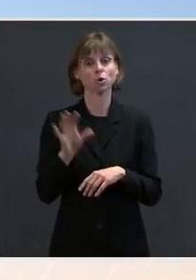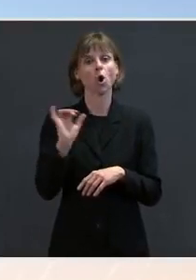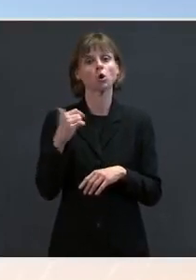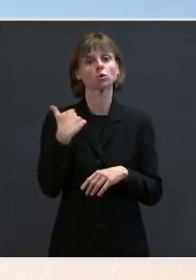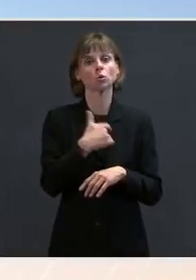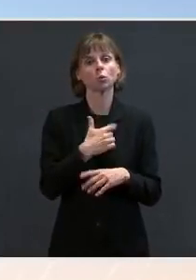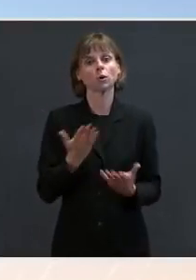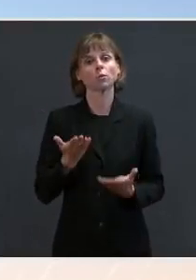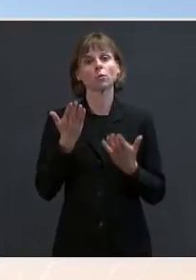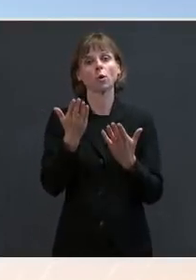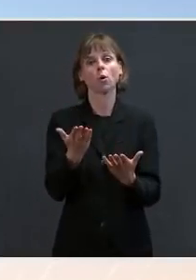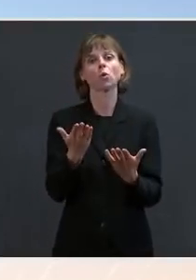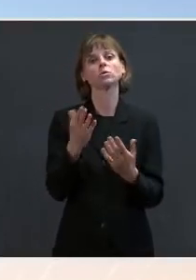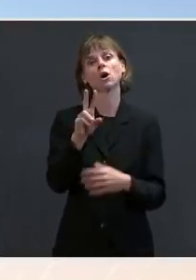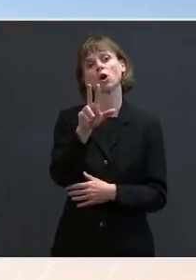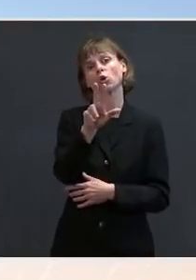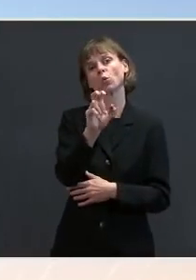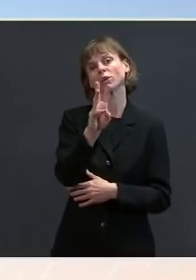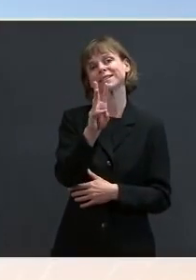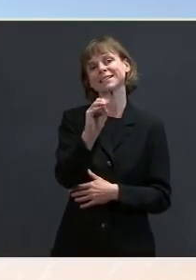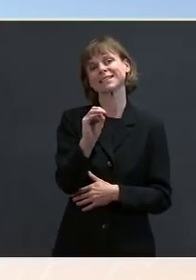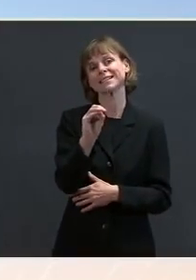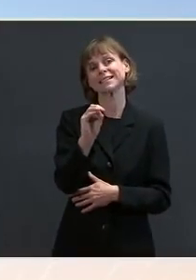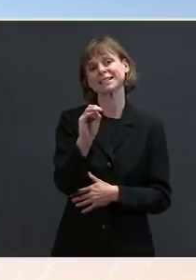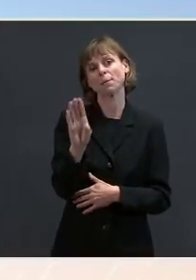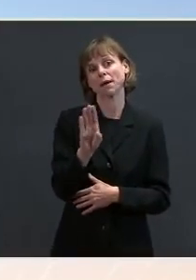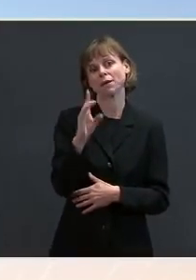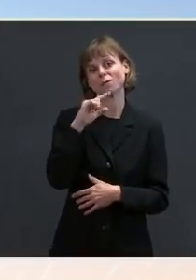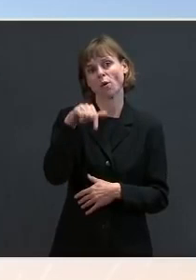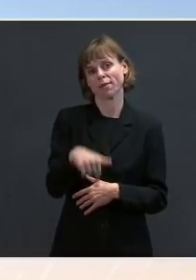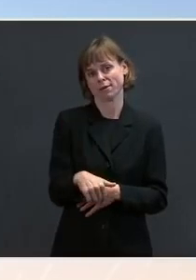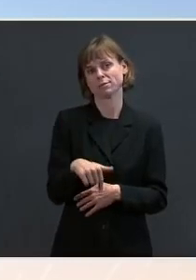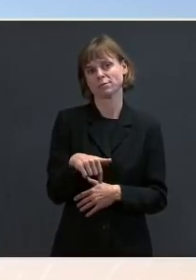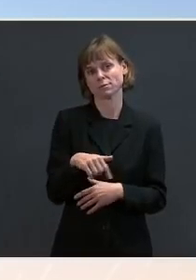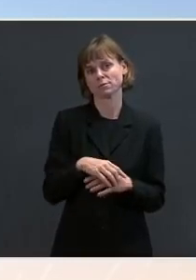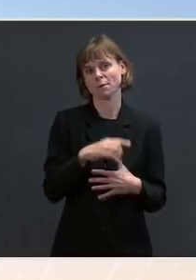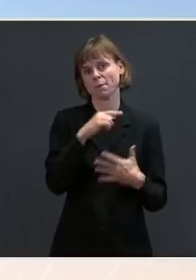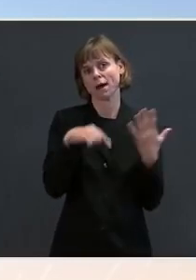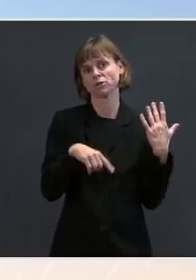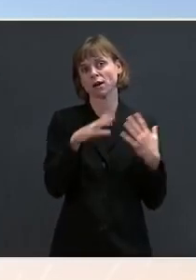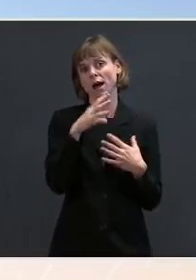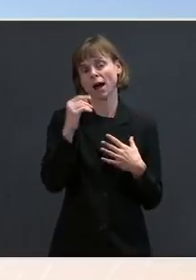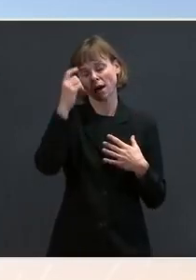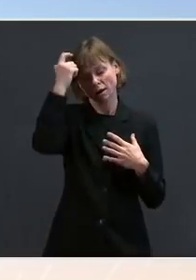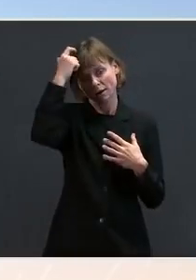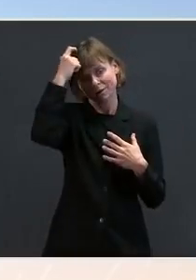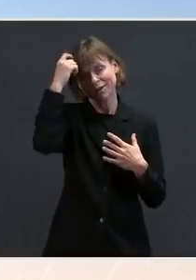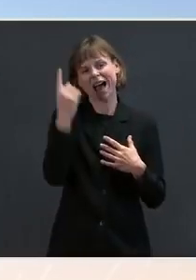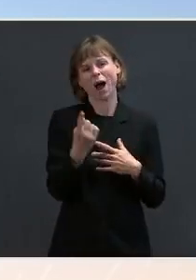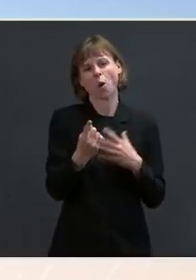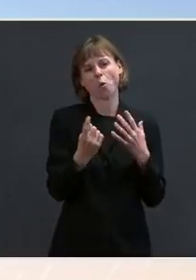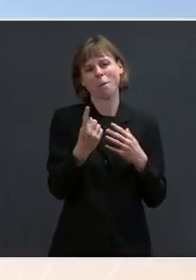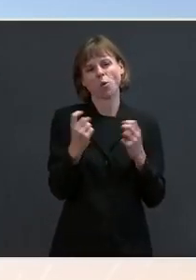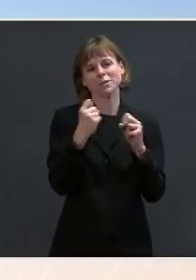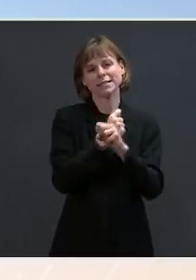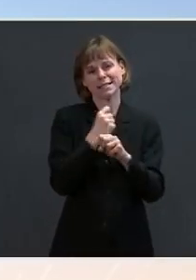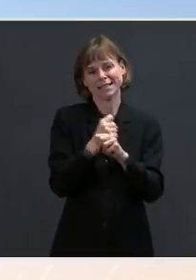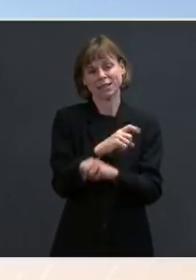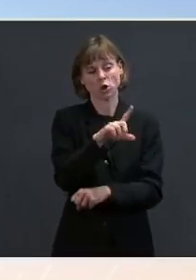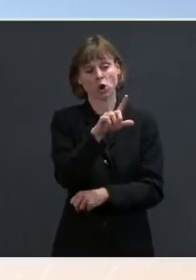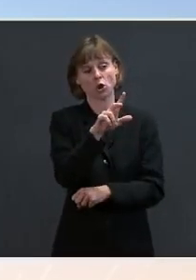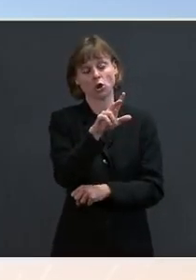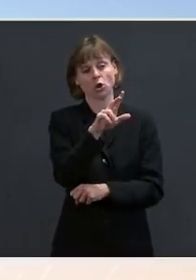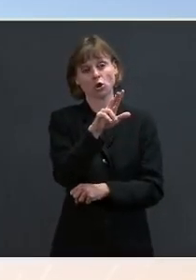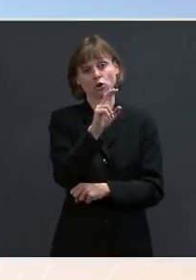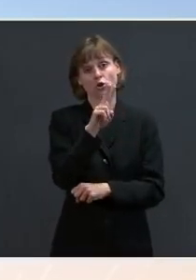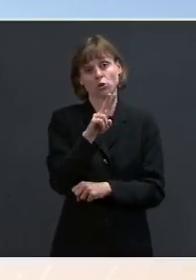said, $360 billion for this package, and we also, let me add one more statistic, sorry, 32 states have revenue shortfalls